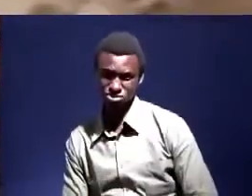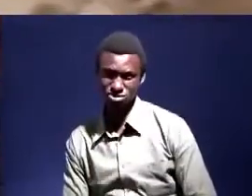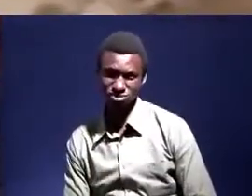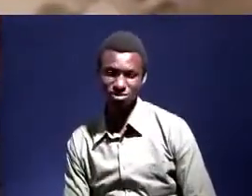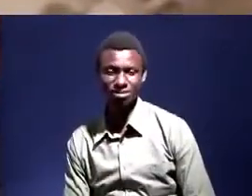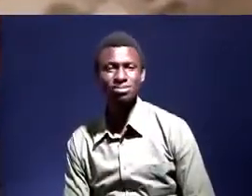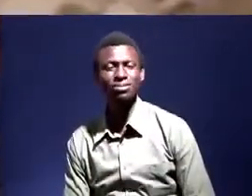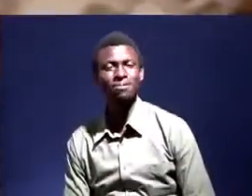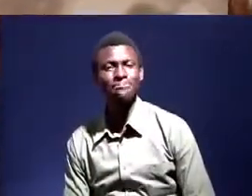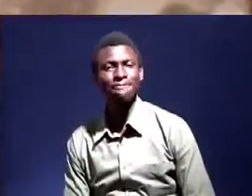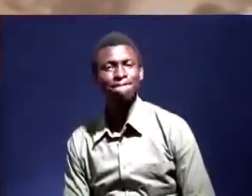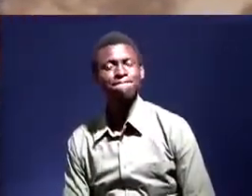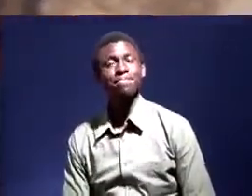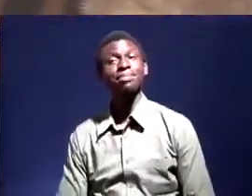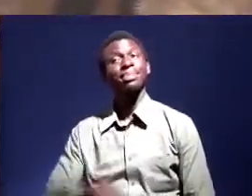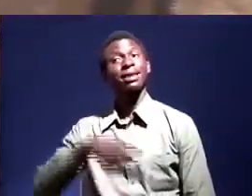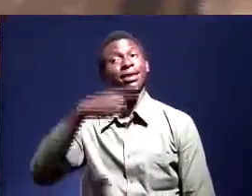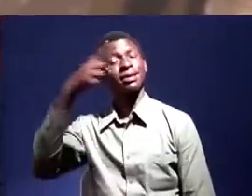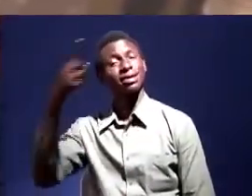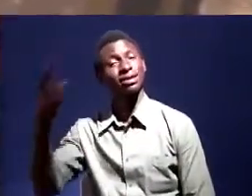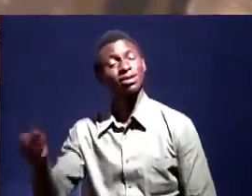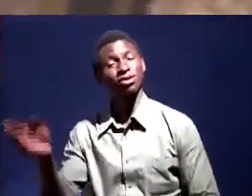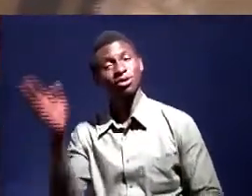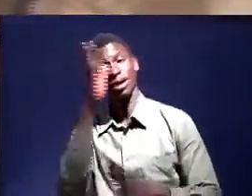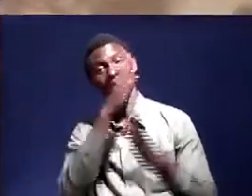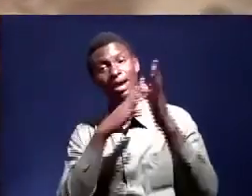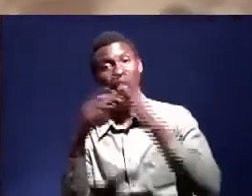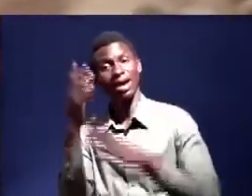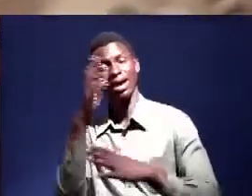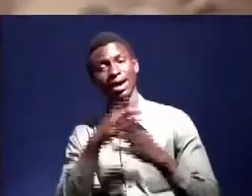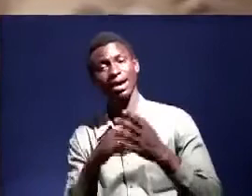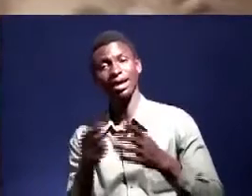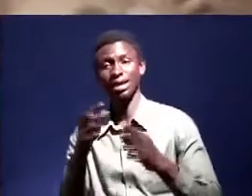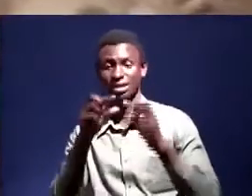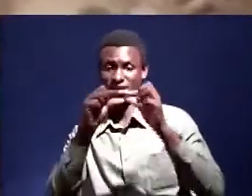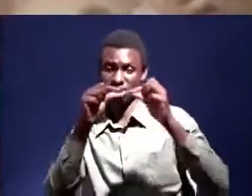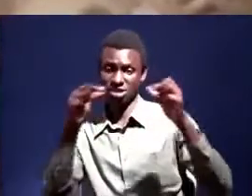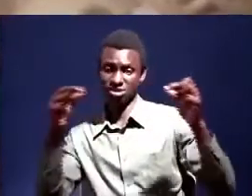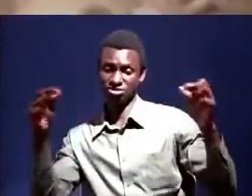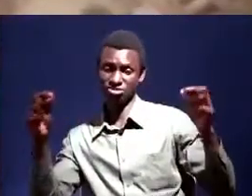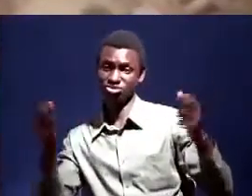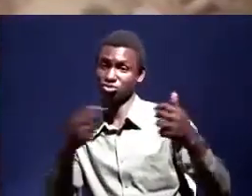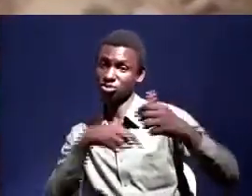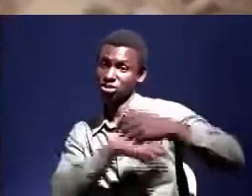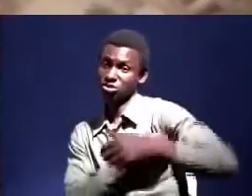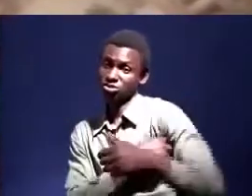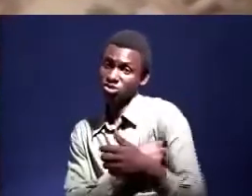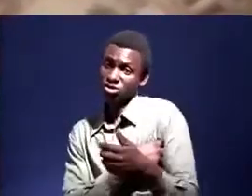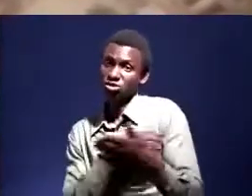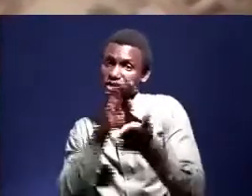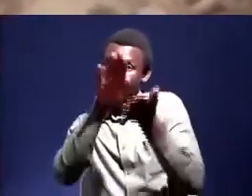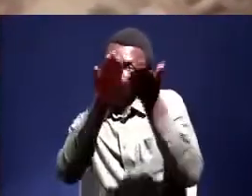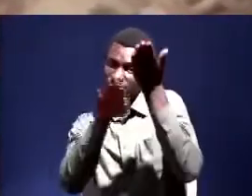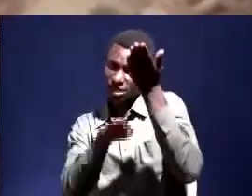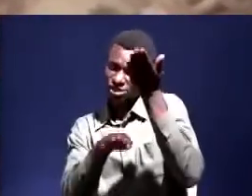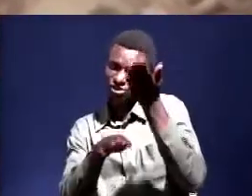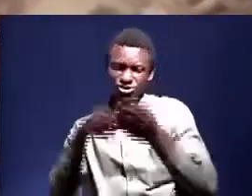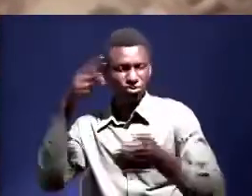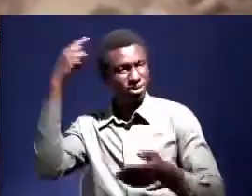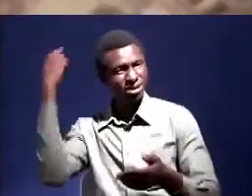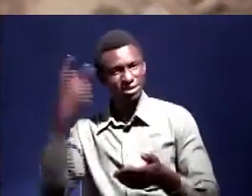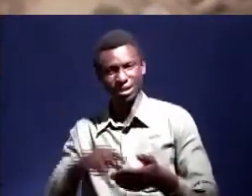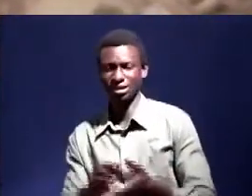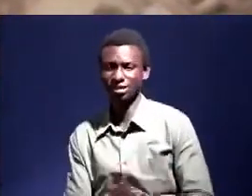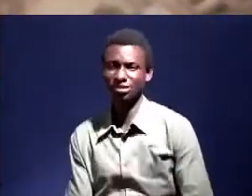freezing. Hali ya juzi joto ilikuwa inashuka zaidi. Every day. Kila siku. The pastor came and chopped that ice. Huyu mchungaji